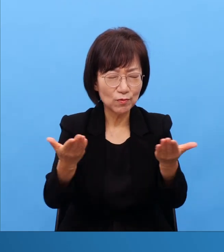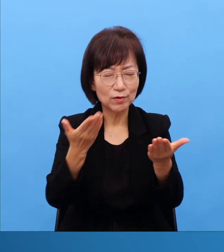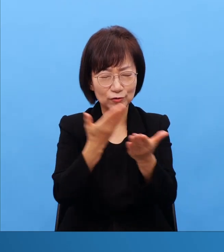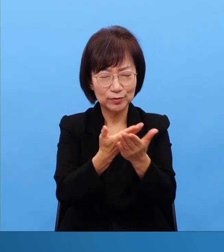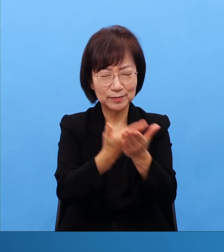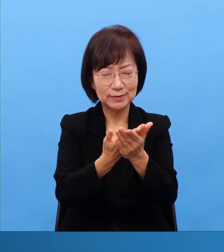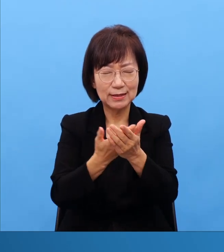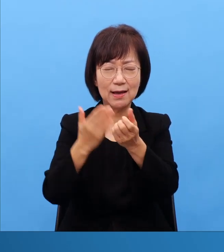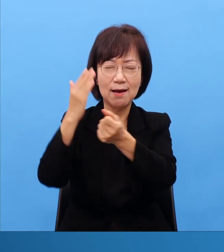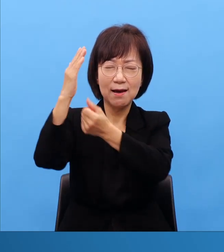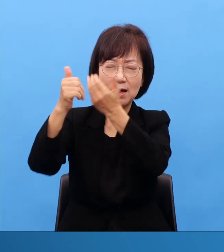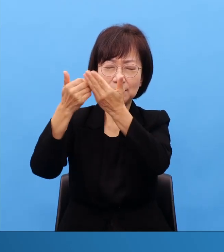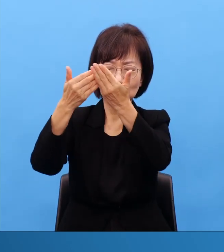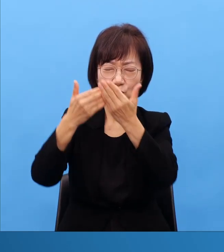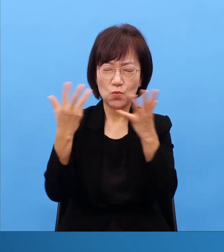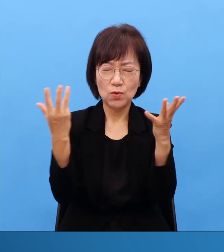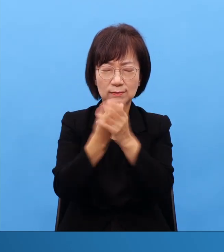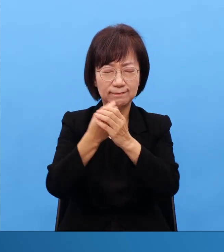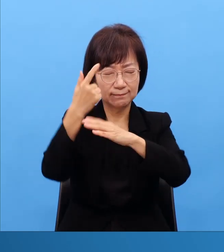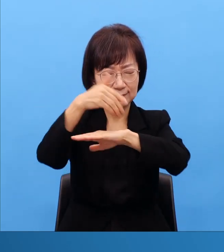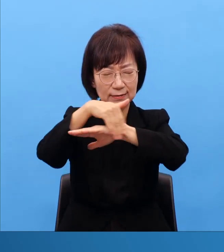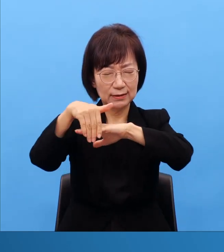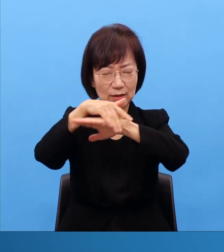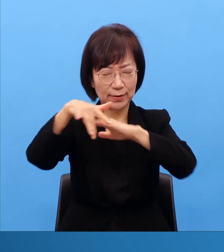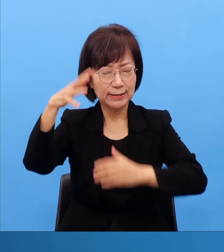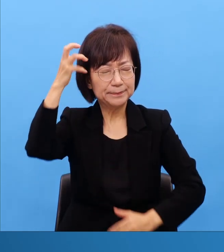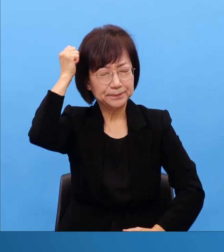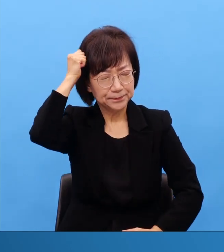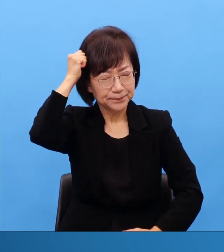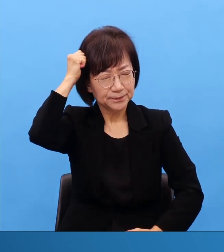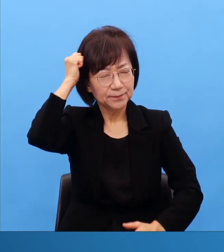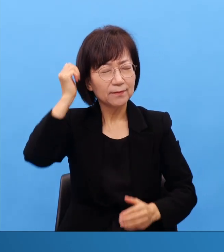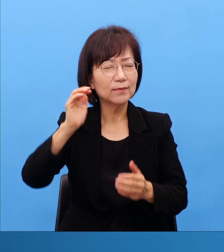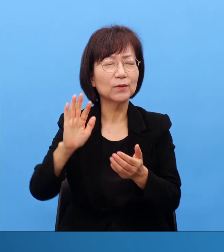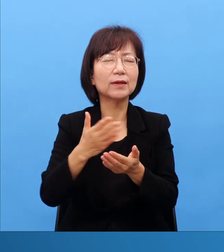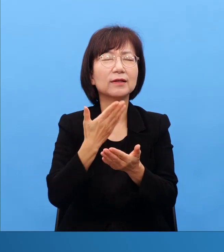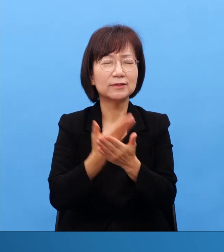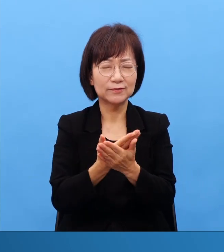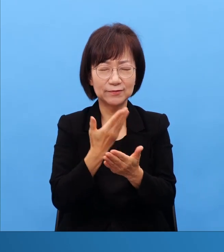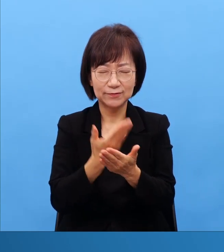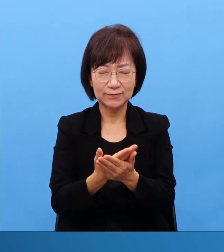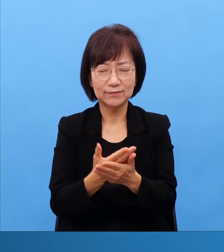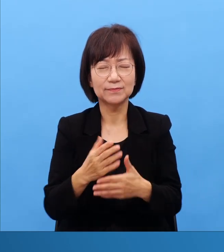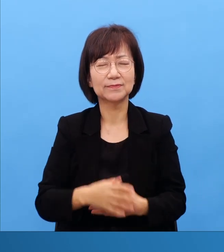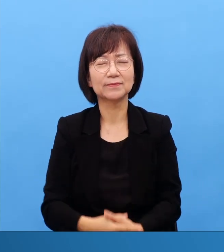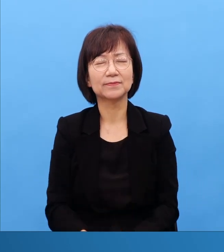praise to glorify you, the interpreters and all the believers giving their dedication for this worship. May each of them be within